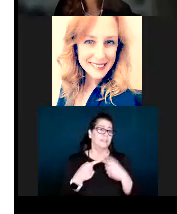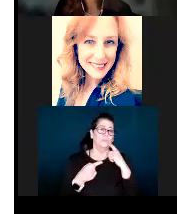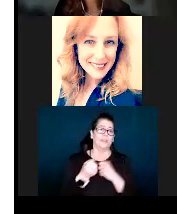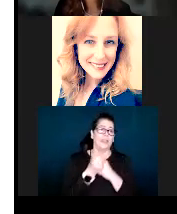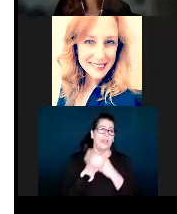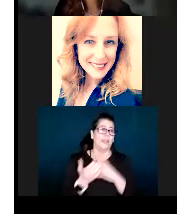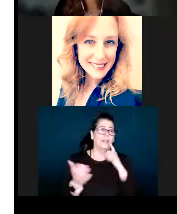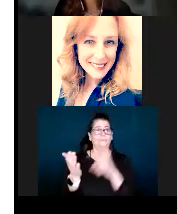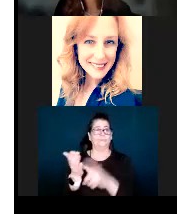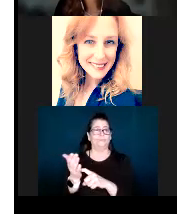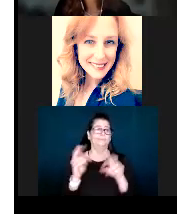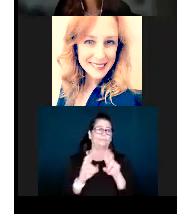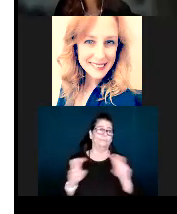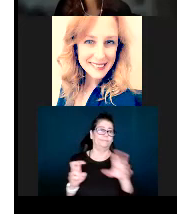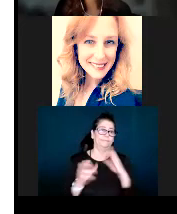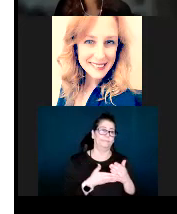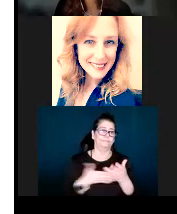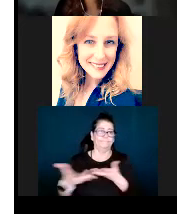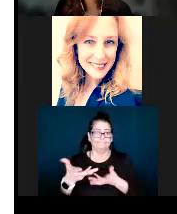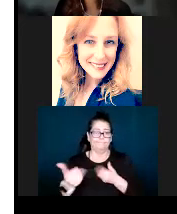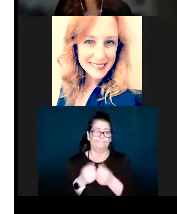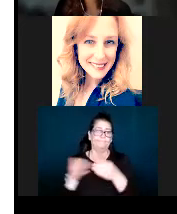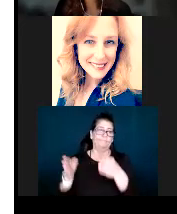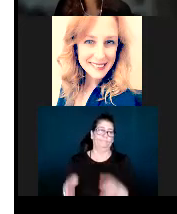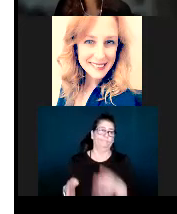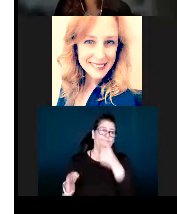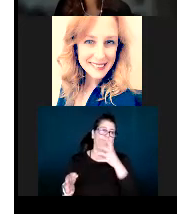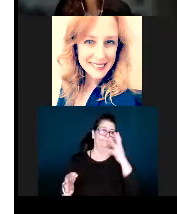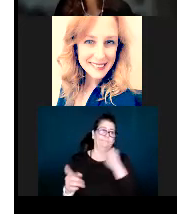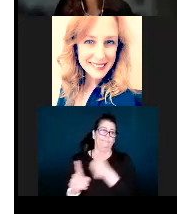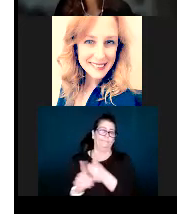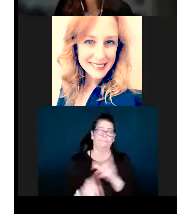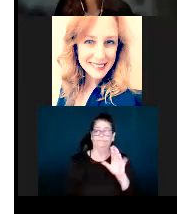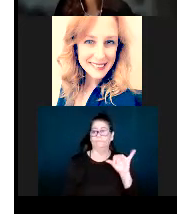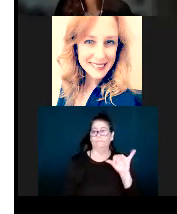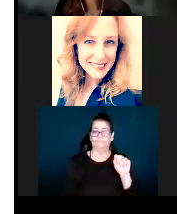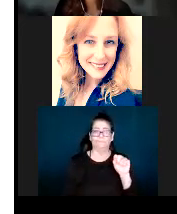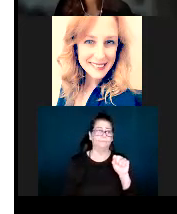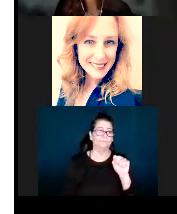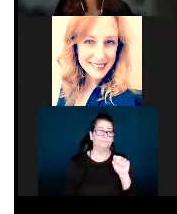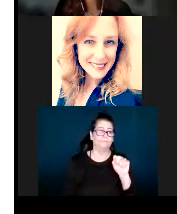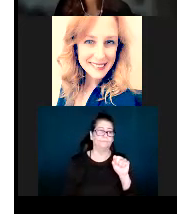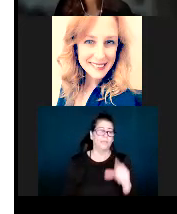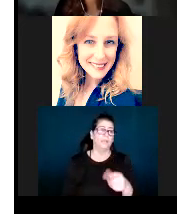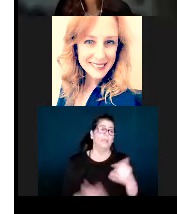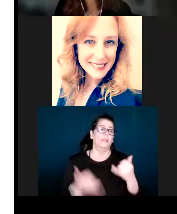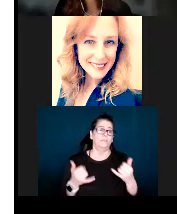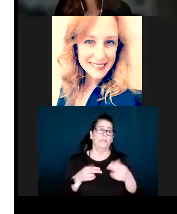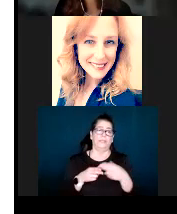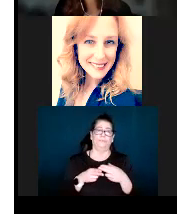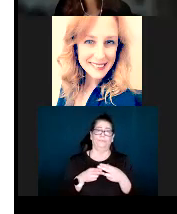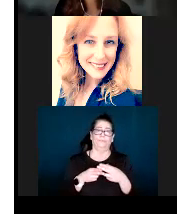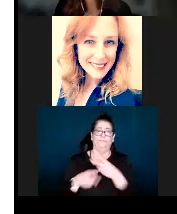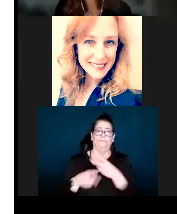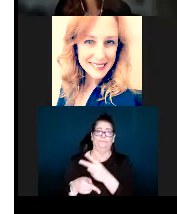assesses, and intervenes with an individual experiencing a crisis. It is an immediate and short-term